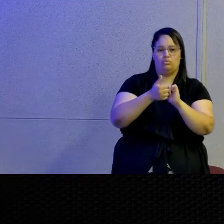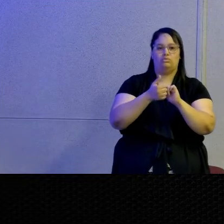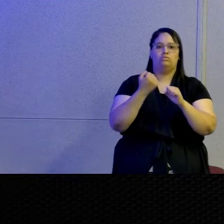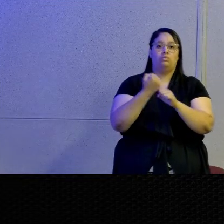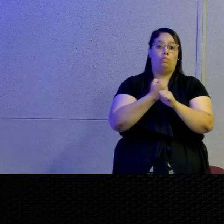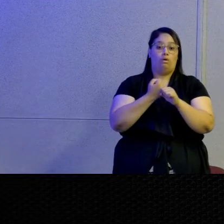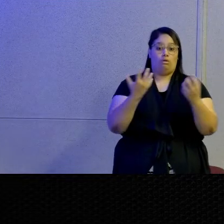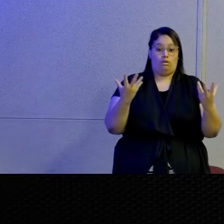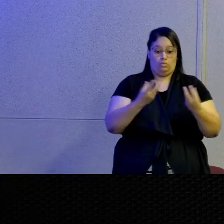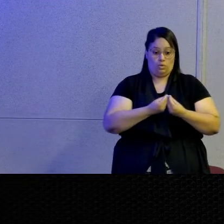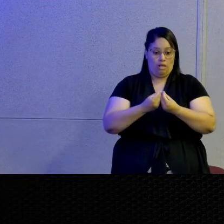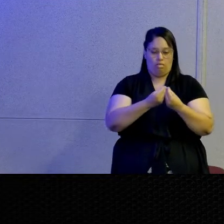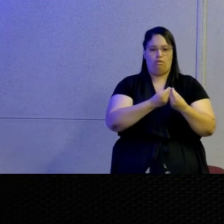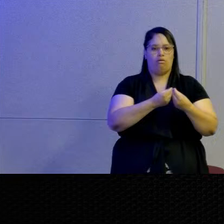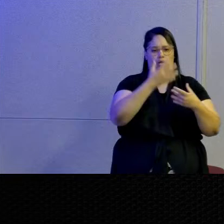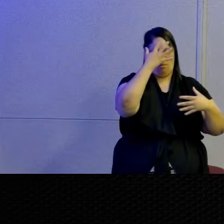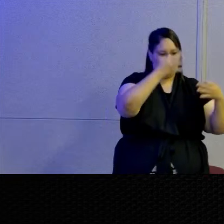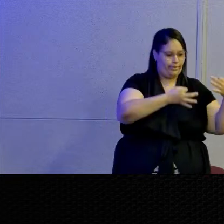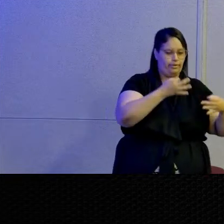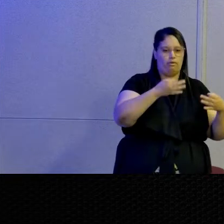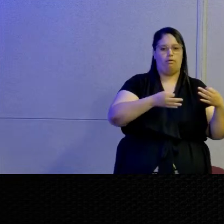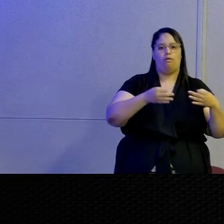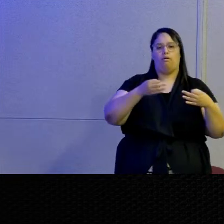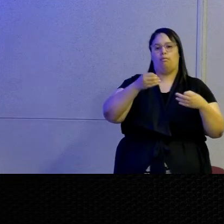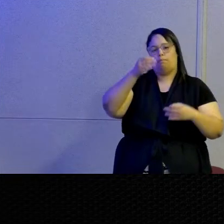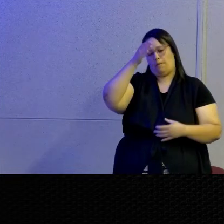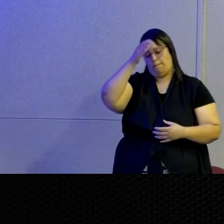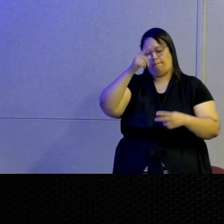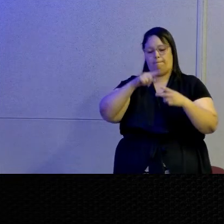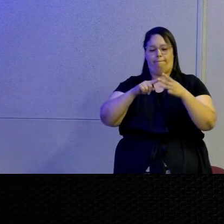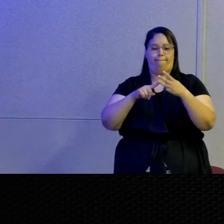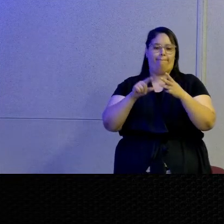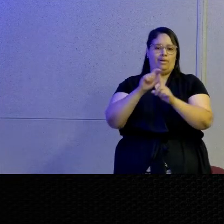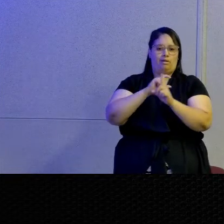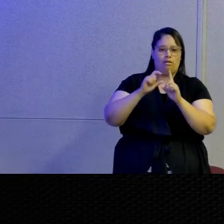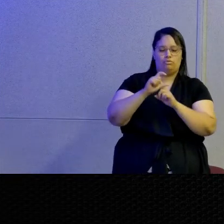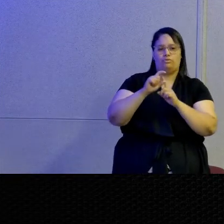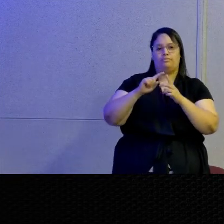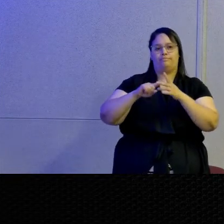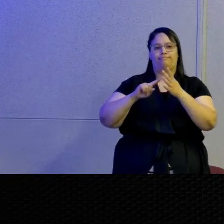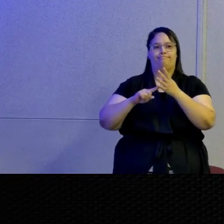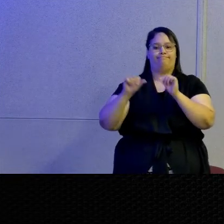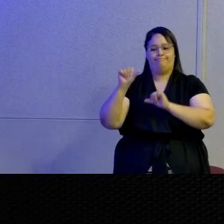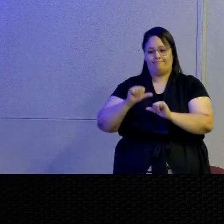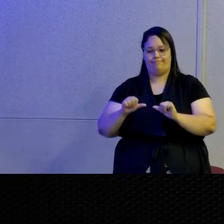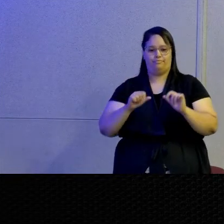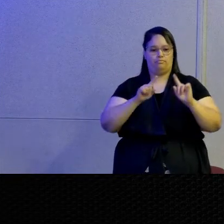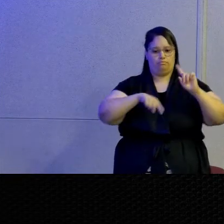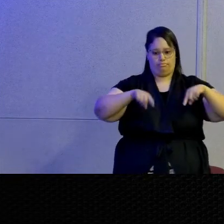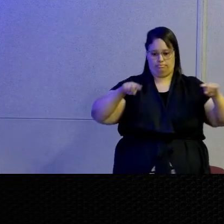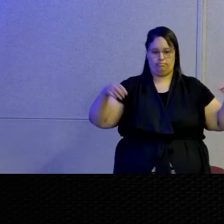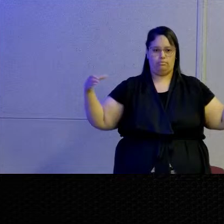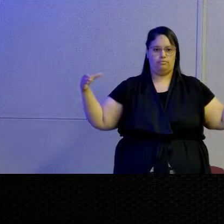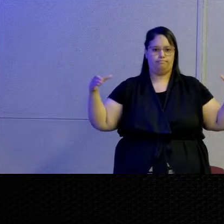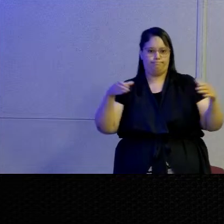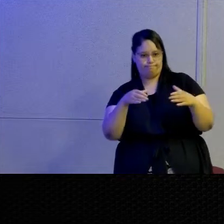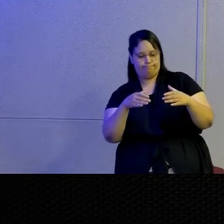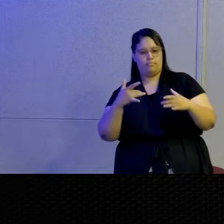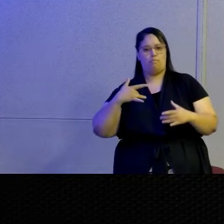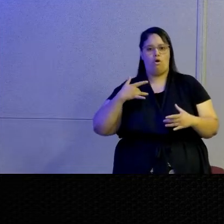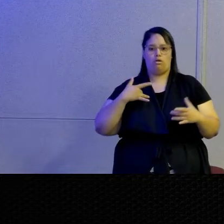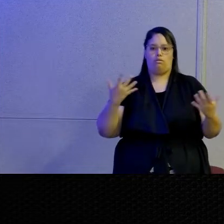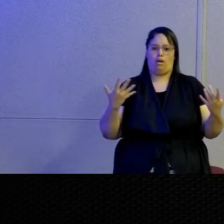together politically, intellectually, culturally, scientifically, in the spirit of innovation, modernism, and